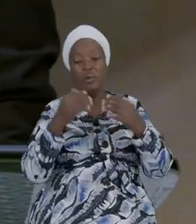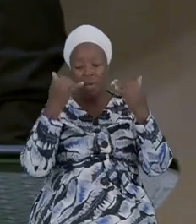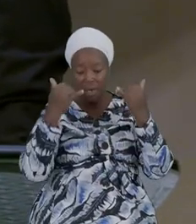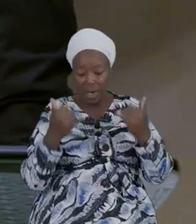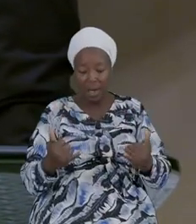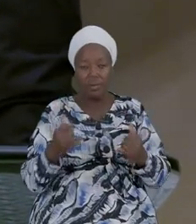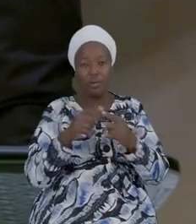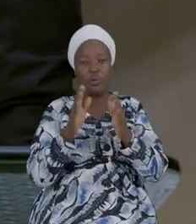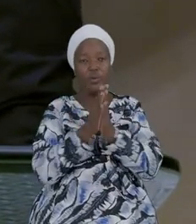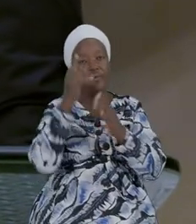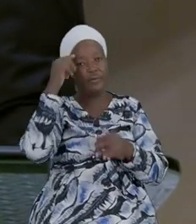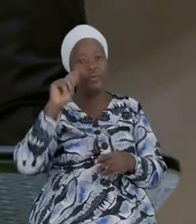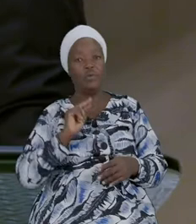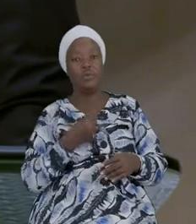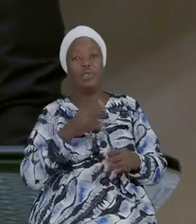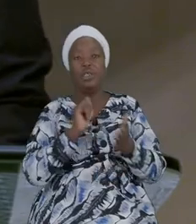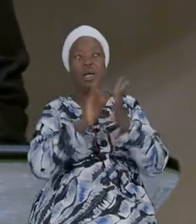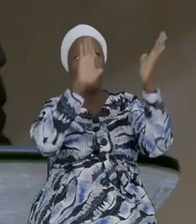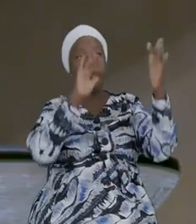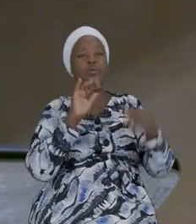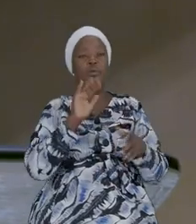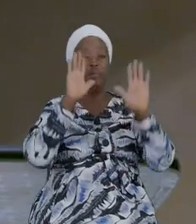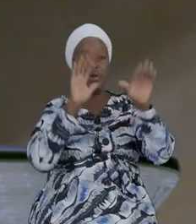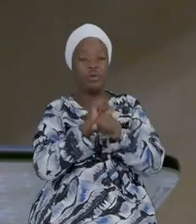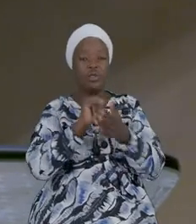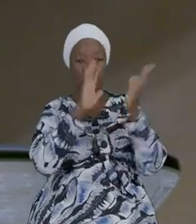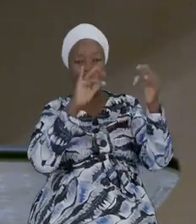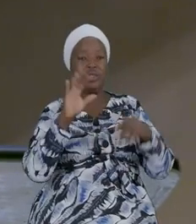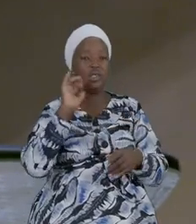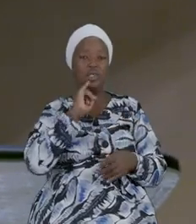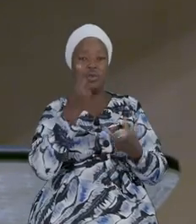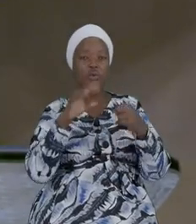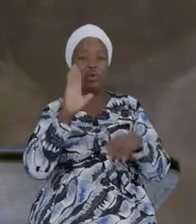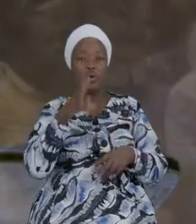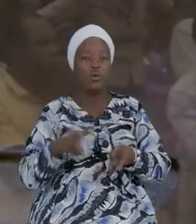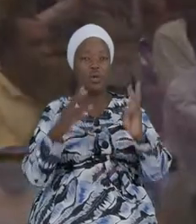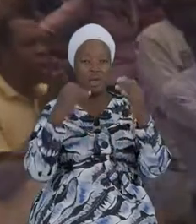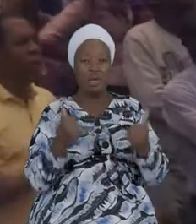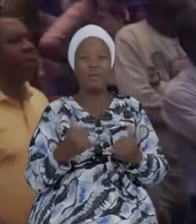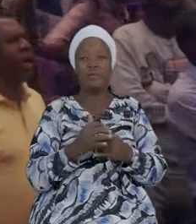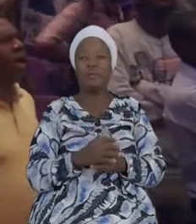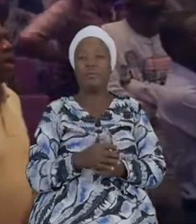now, that miracle you are expecting is coming your way right now.